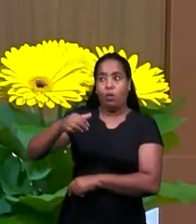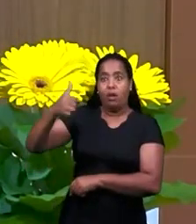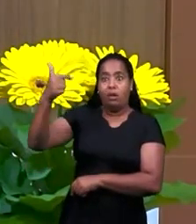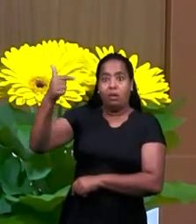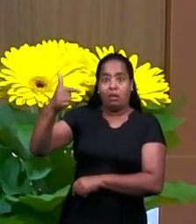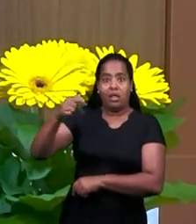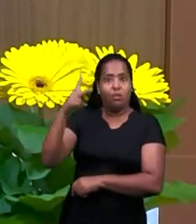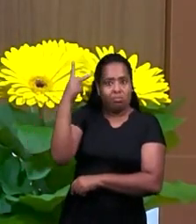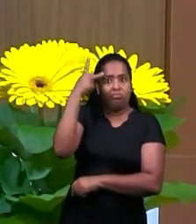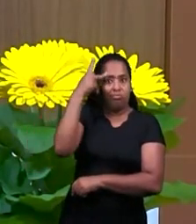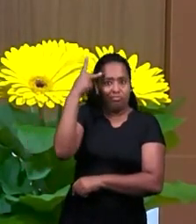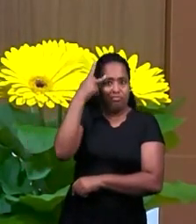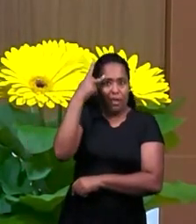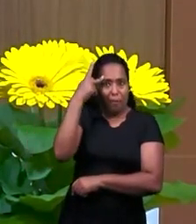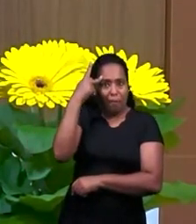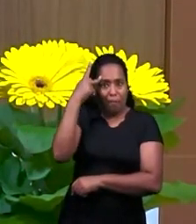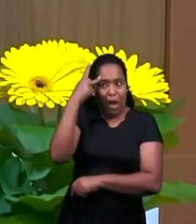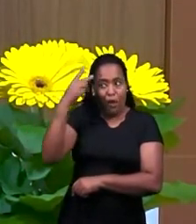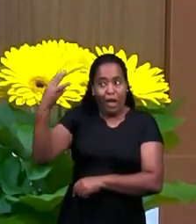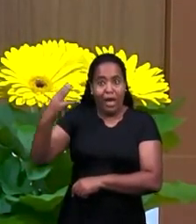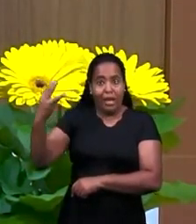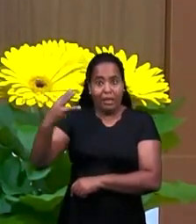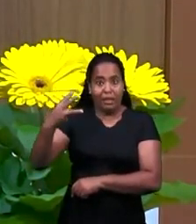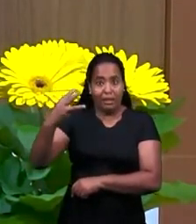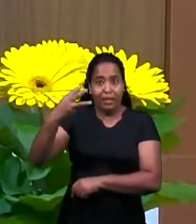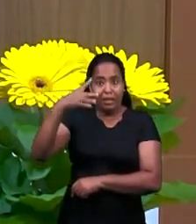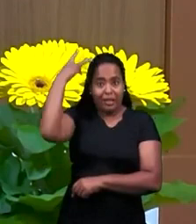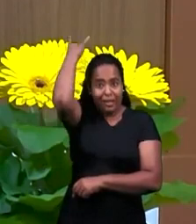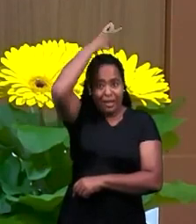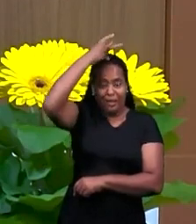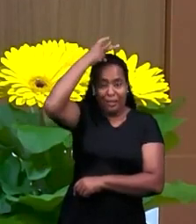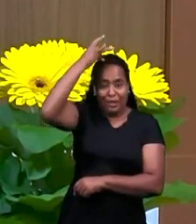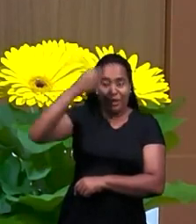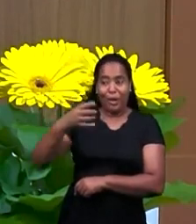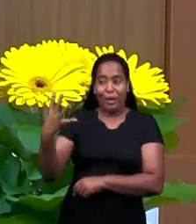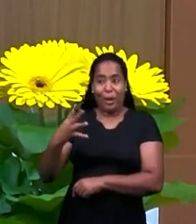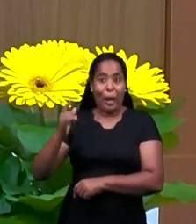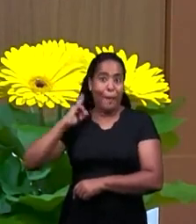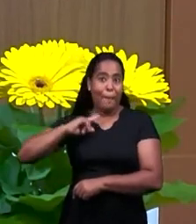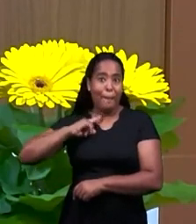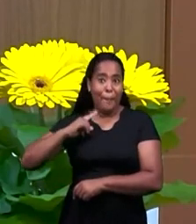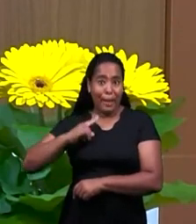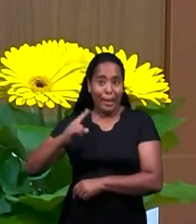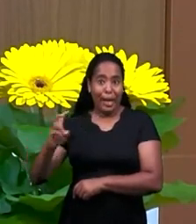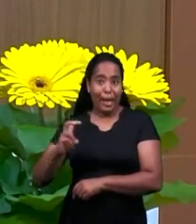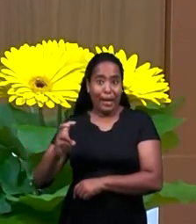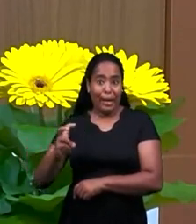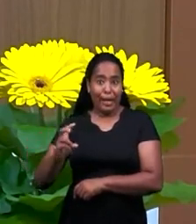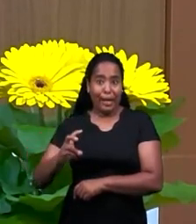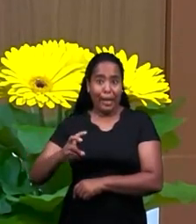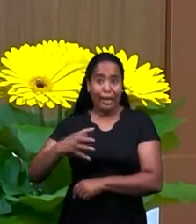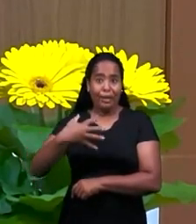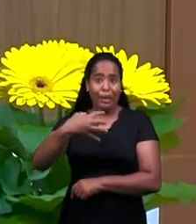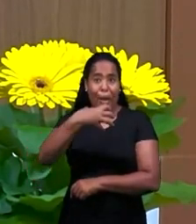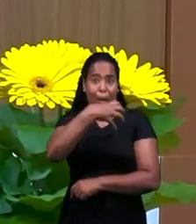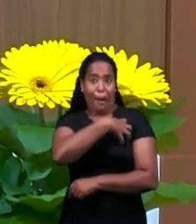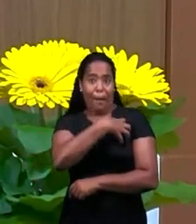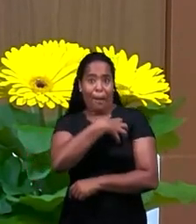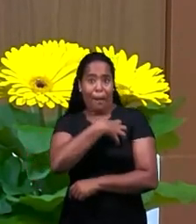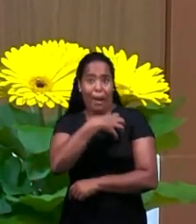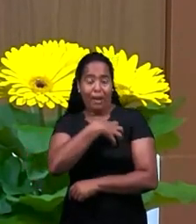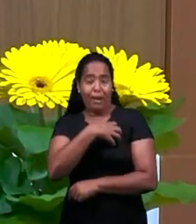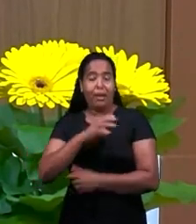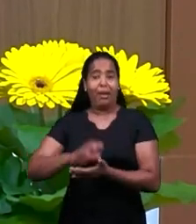well. Then Espírito Santo in third place, Minas Gerais fourth, Bahia, Alagoas, Pará,